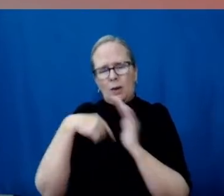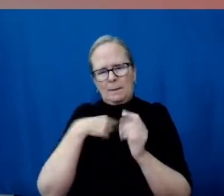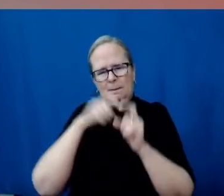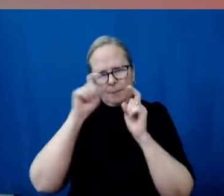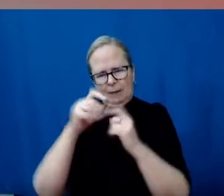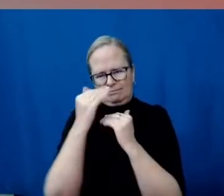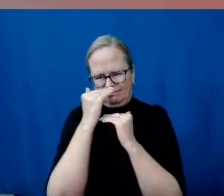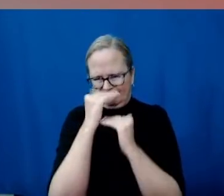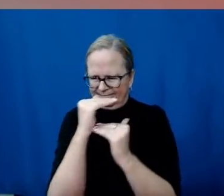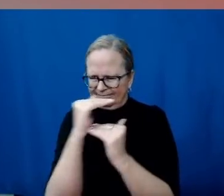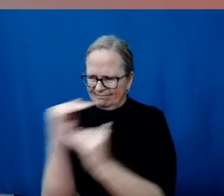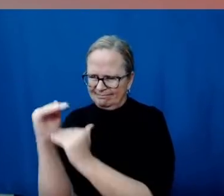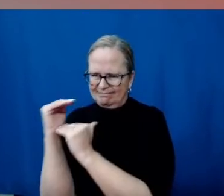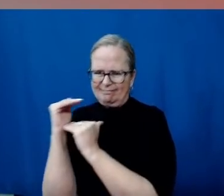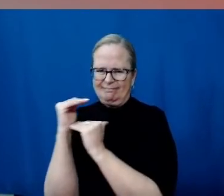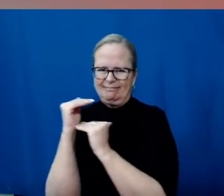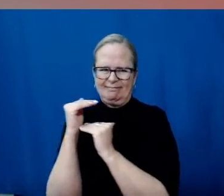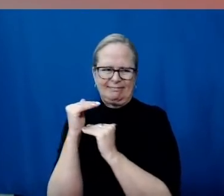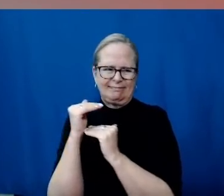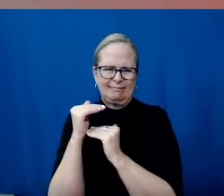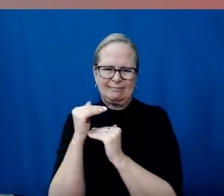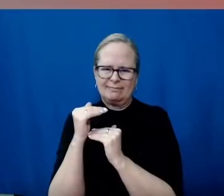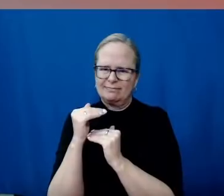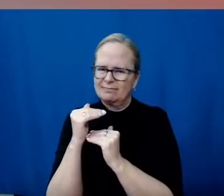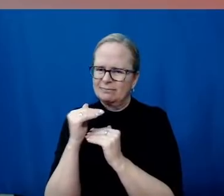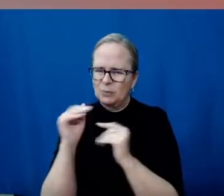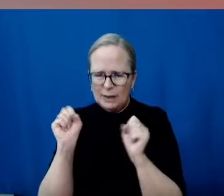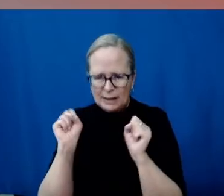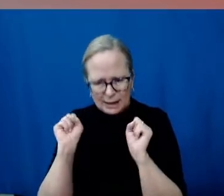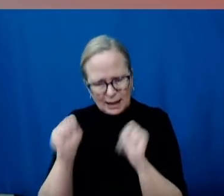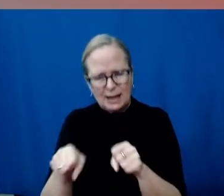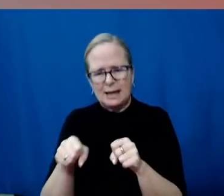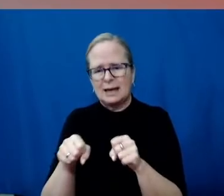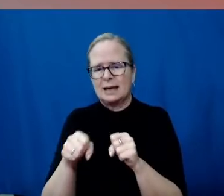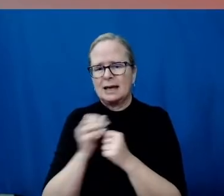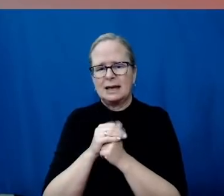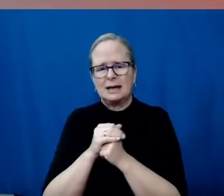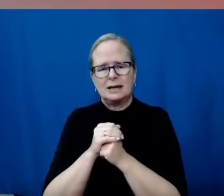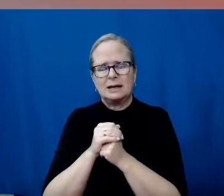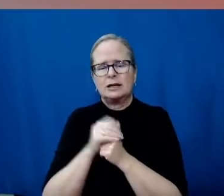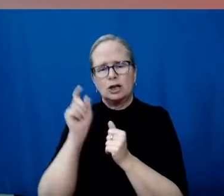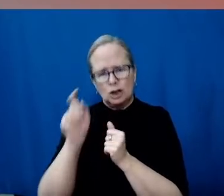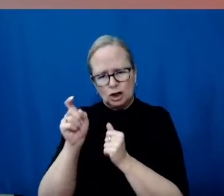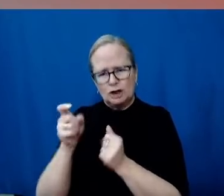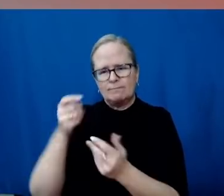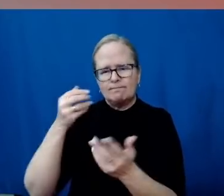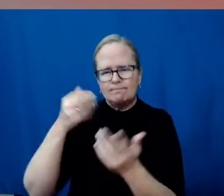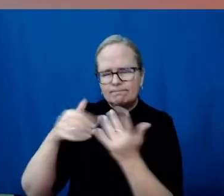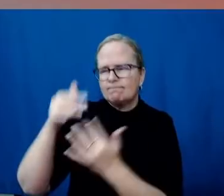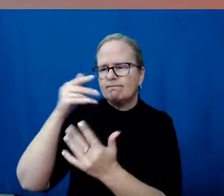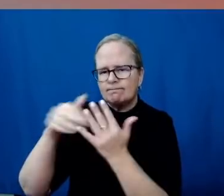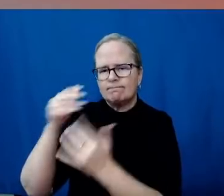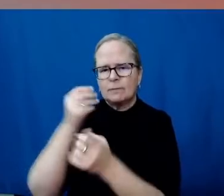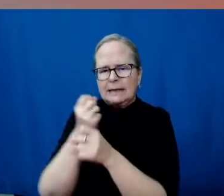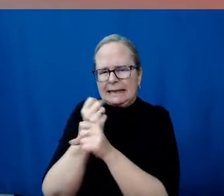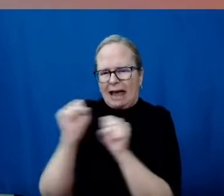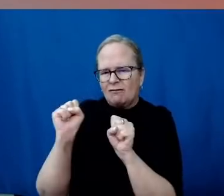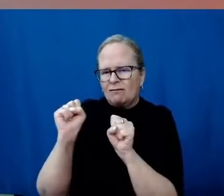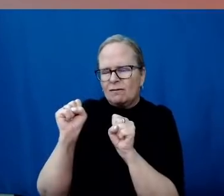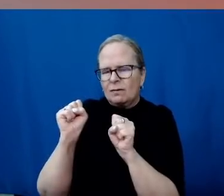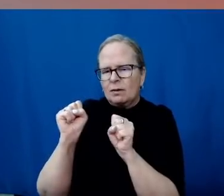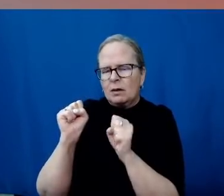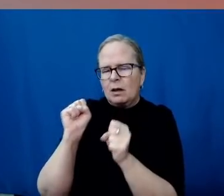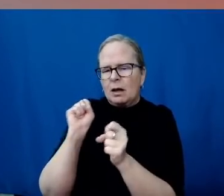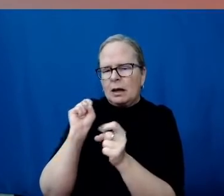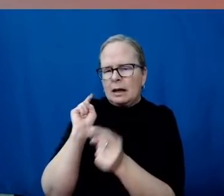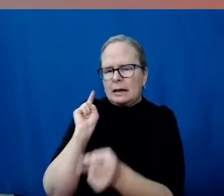wave. And when we can, we should be interacting in as safe a measure as possible